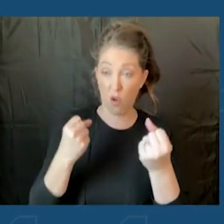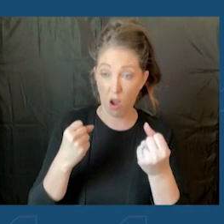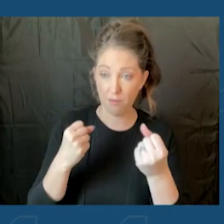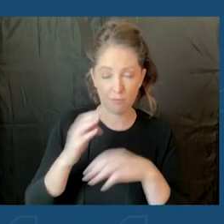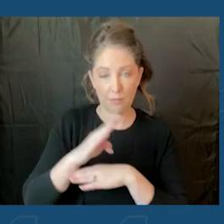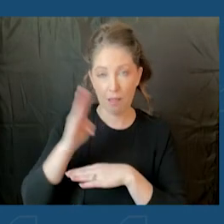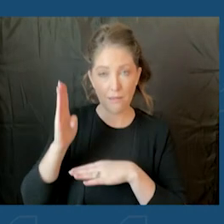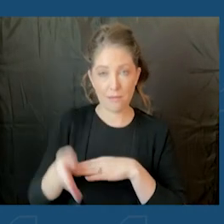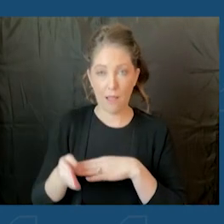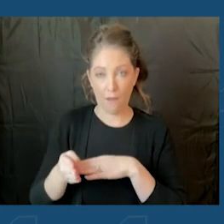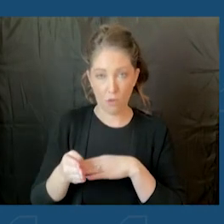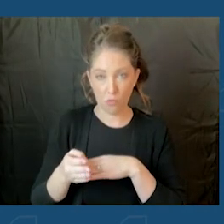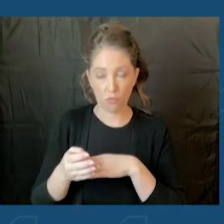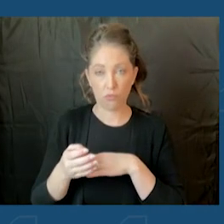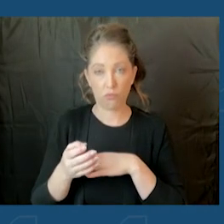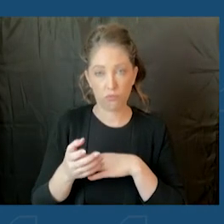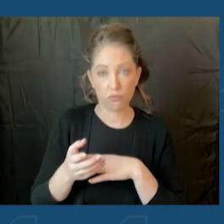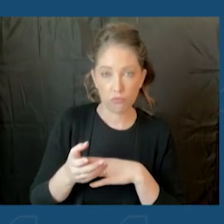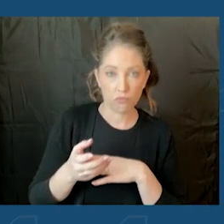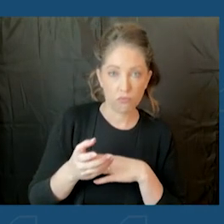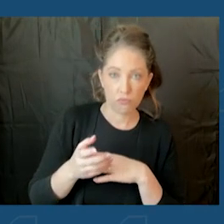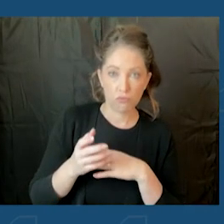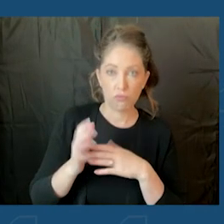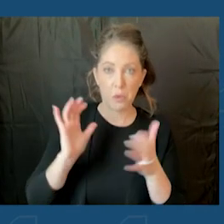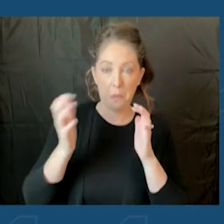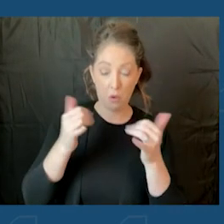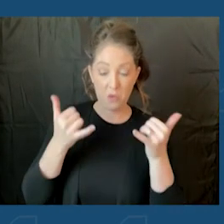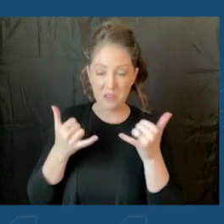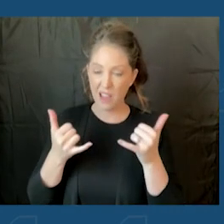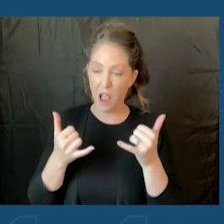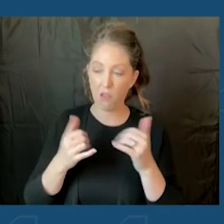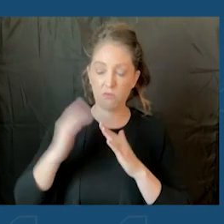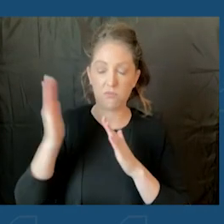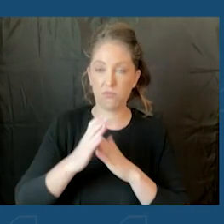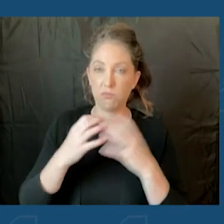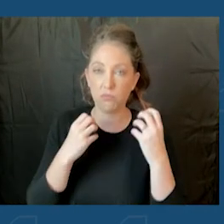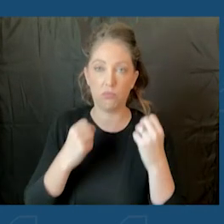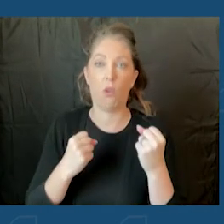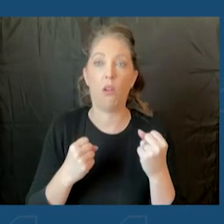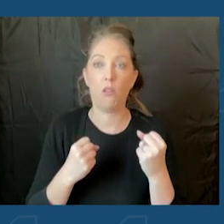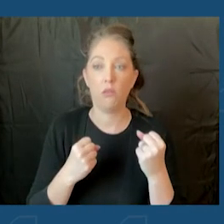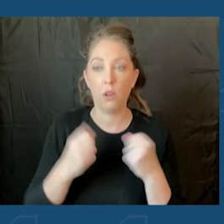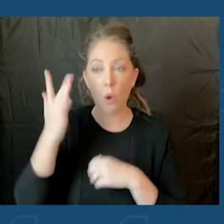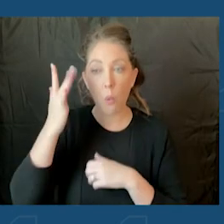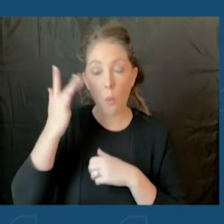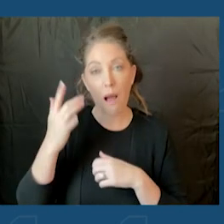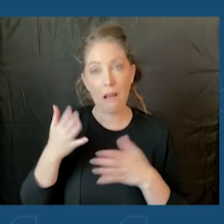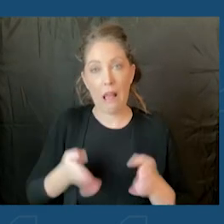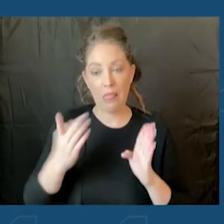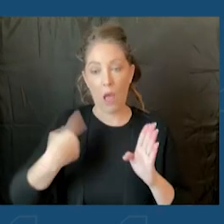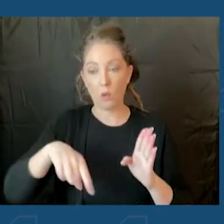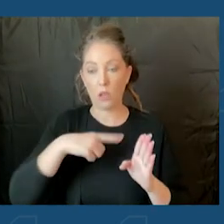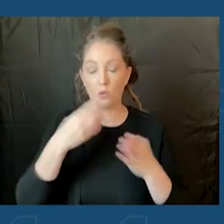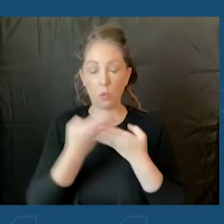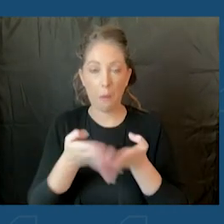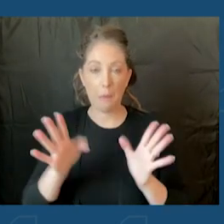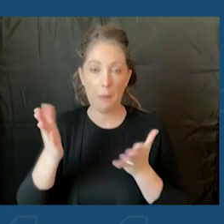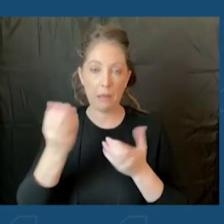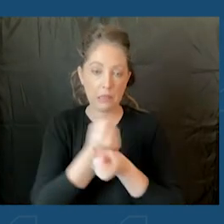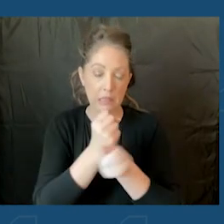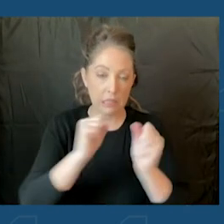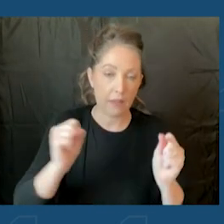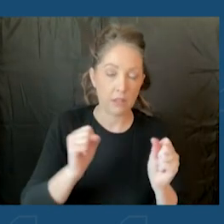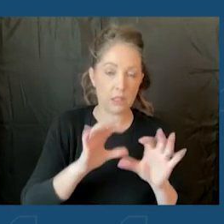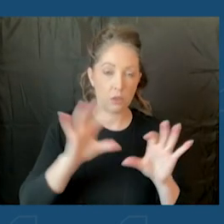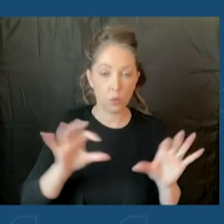for that because it allows us to do so many things in terms of public safety in our community here. So we thank you for your leadership